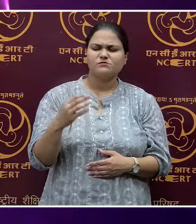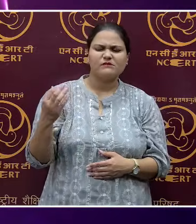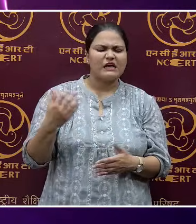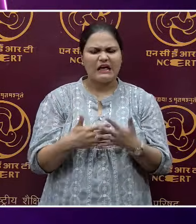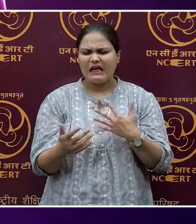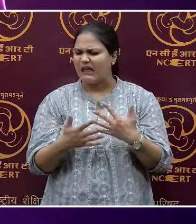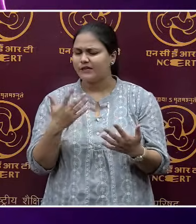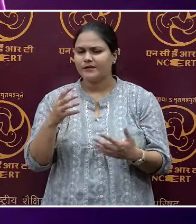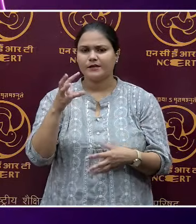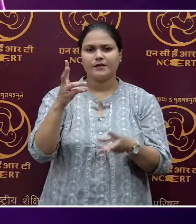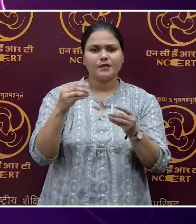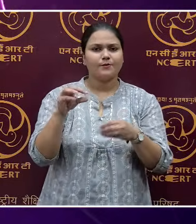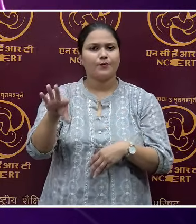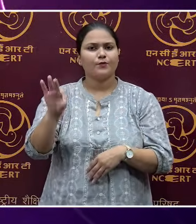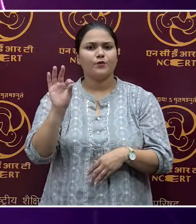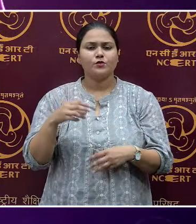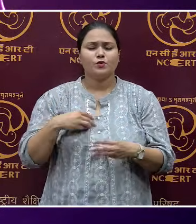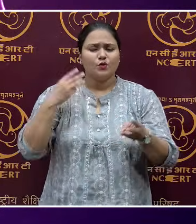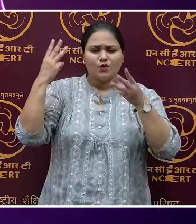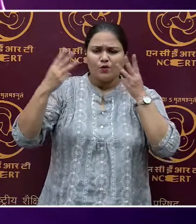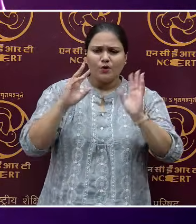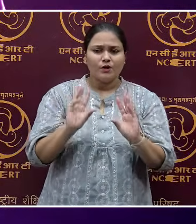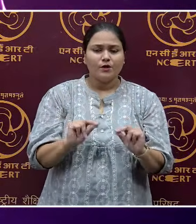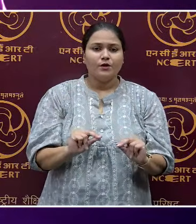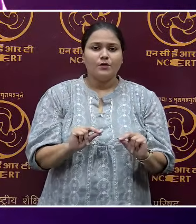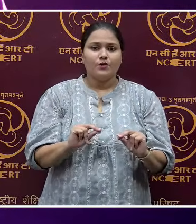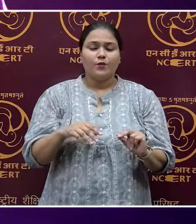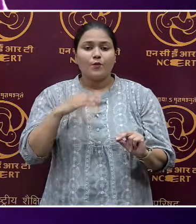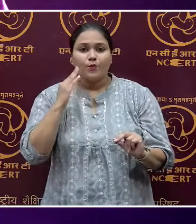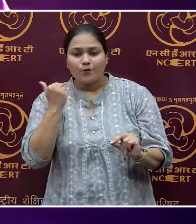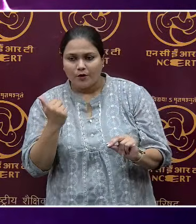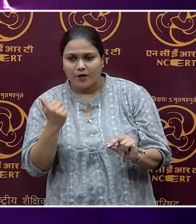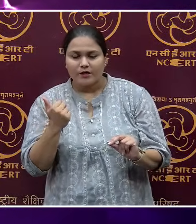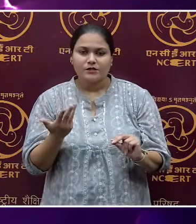Okay. But we don't have to worry about it, like why it is assigning. It